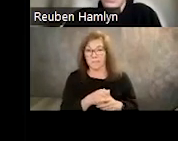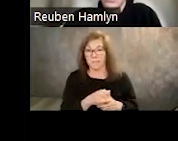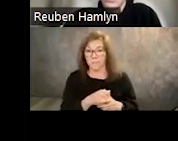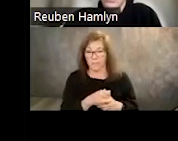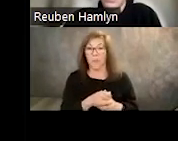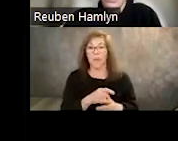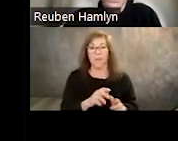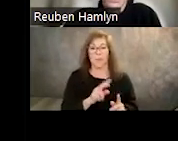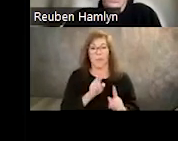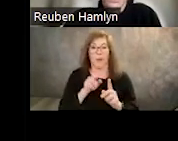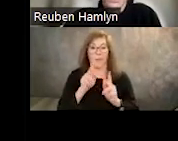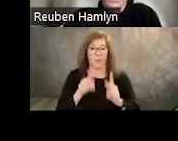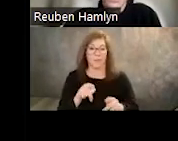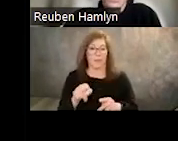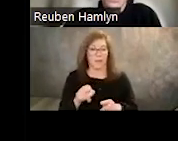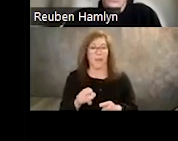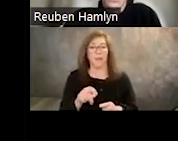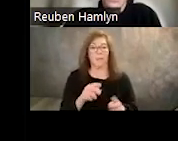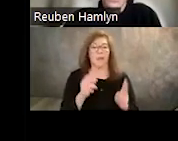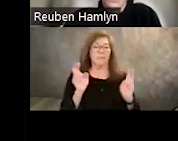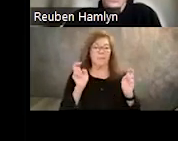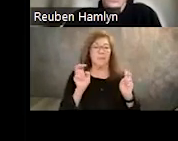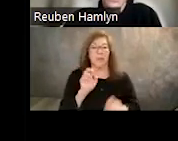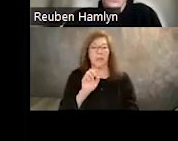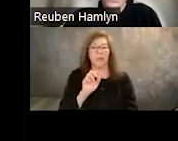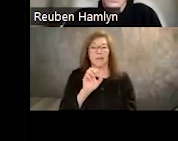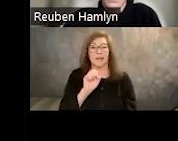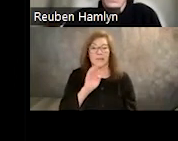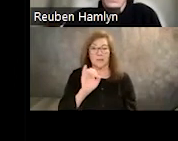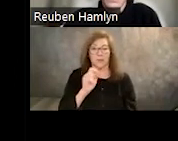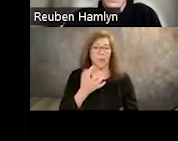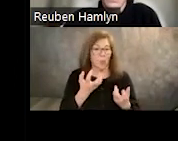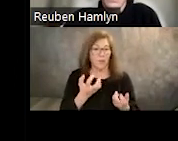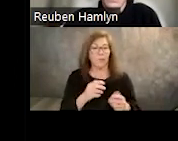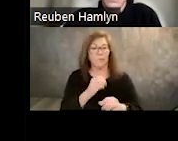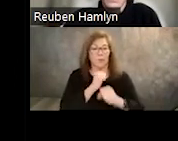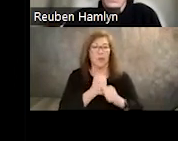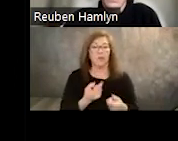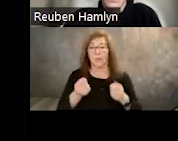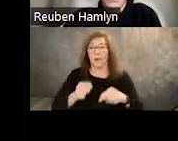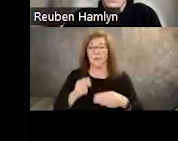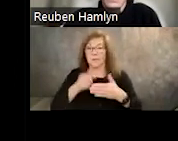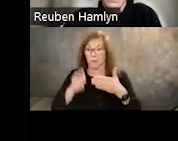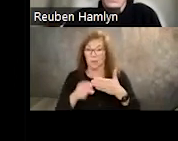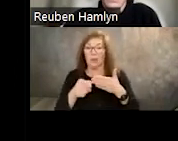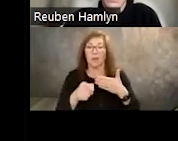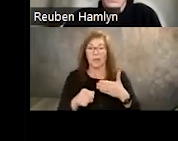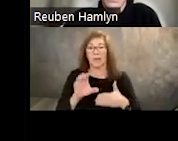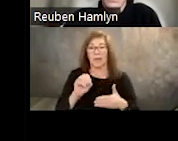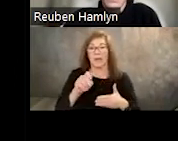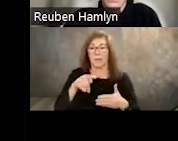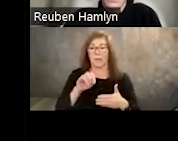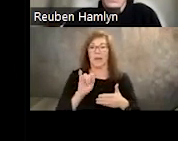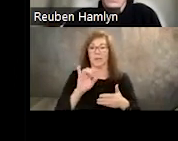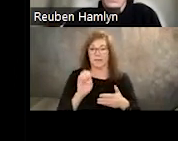to that person, and that will be the subject, let's say, that we want to protect. So what we have as the outcome is the composite of